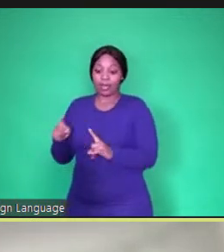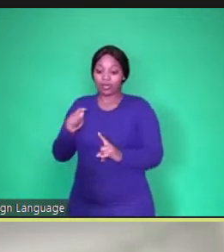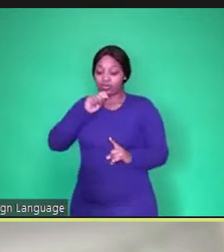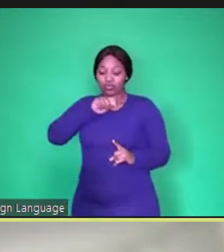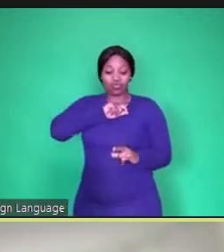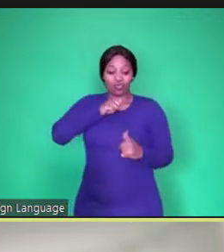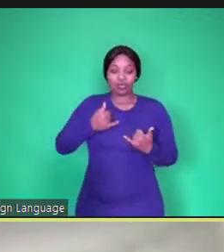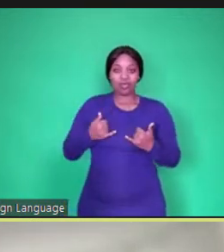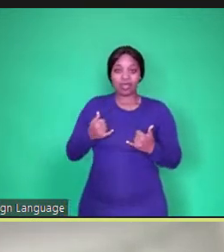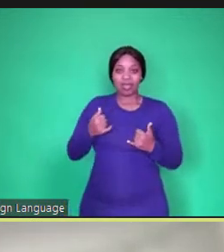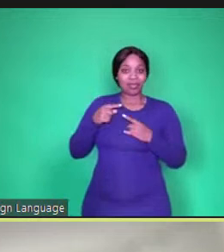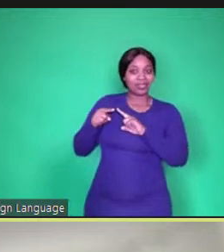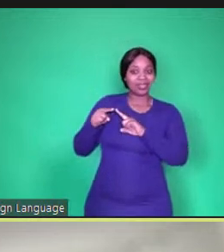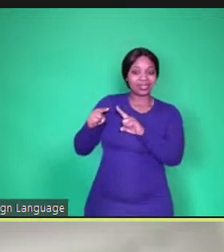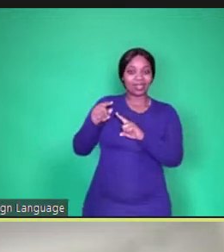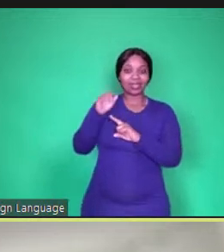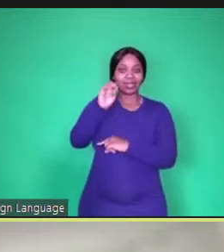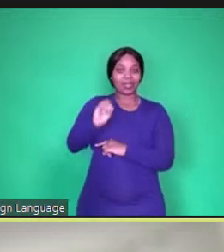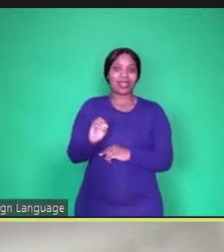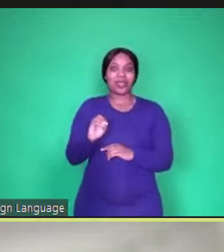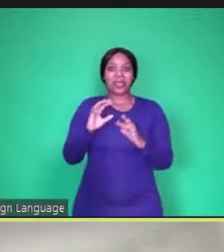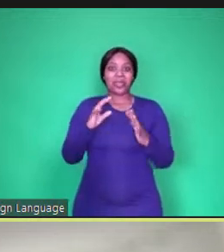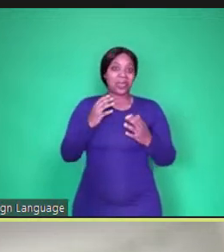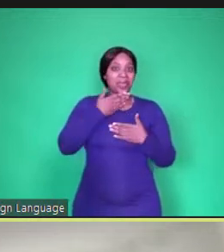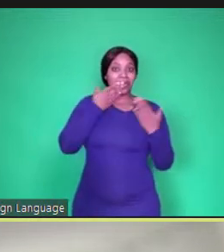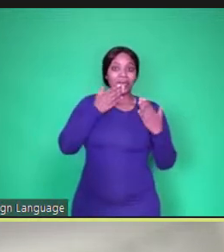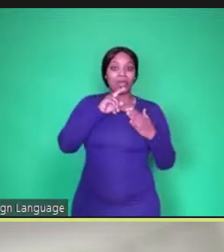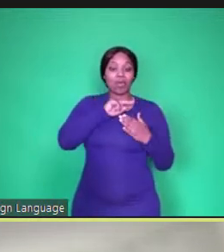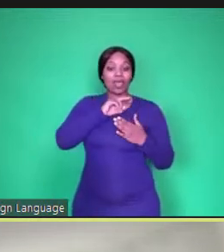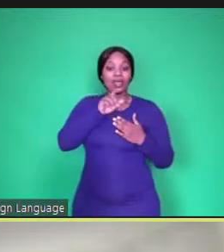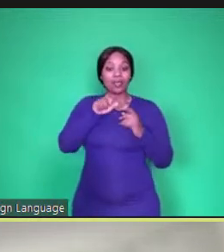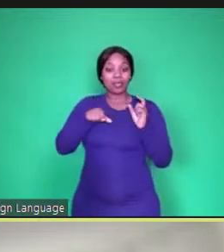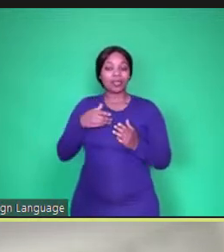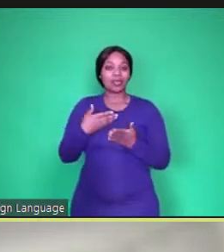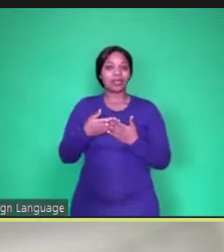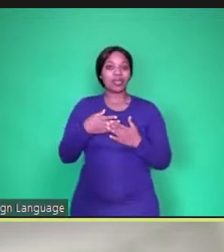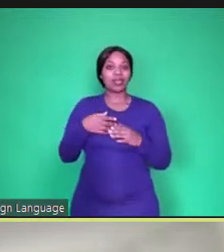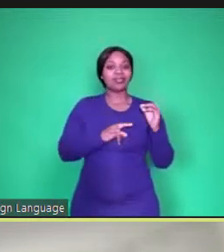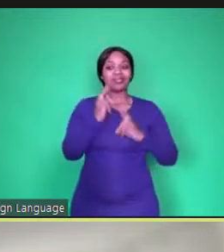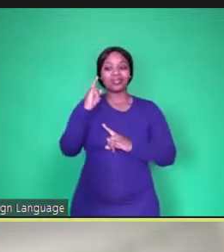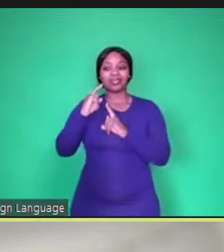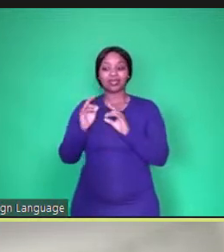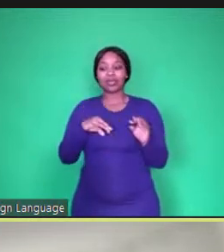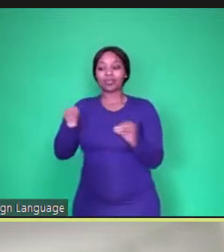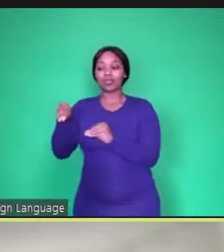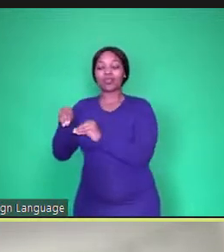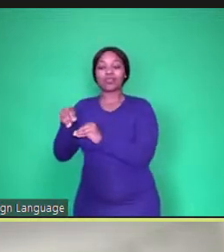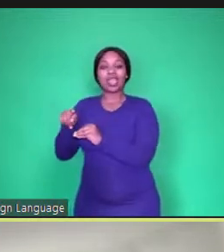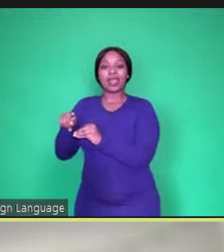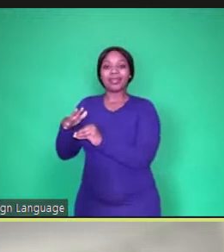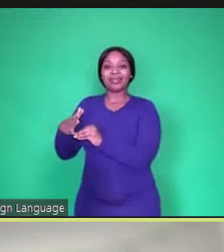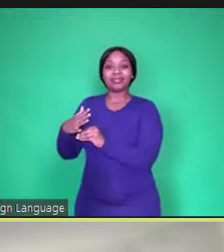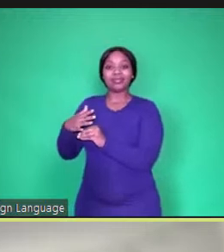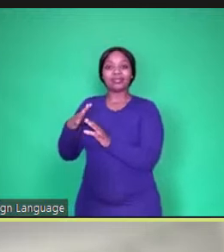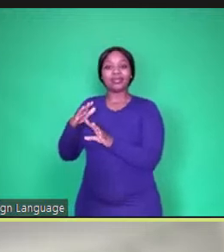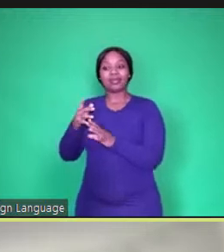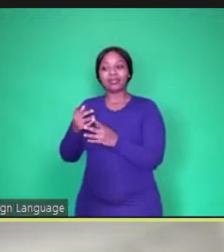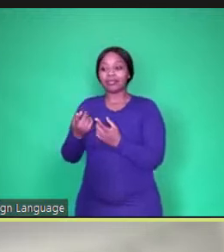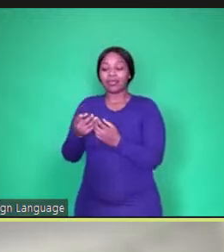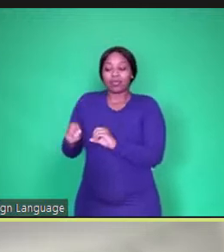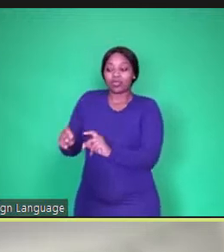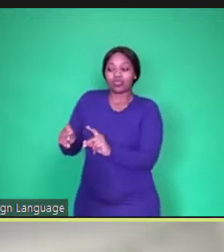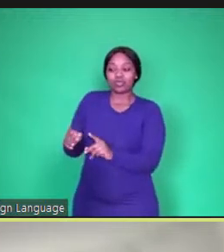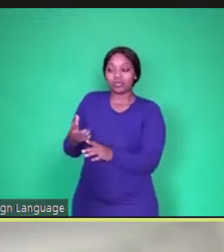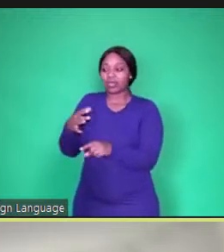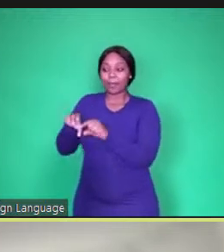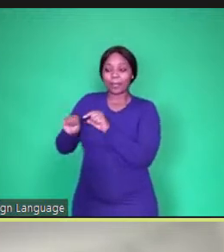means that people might move into a city but be kept on the peripheries, far away from where the opportunities really are, and towards